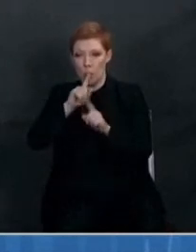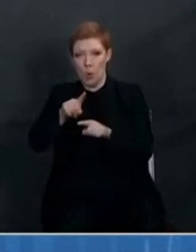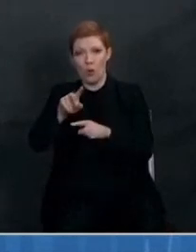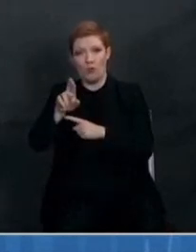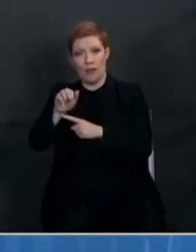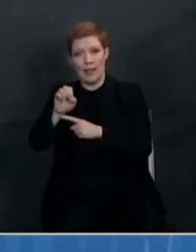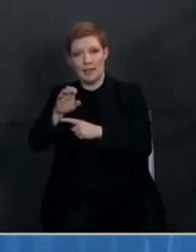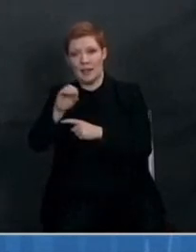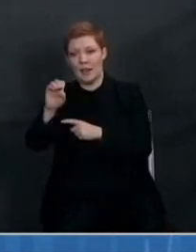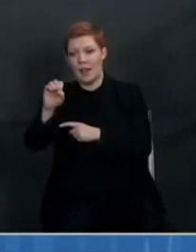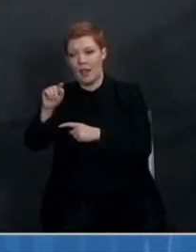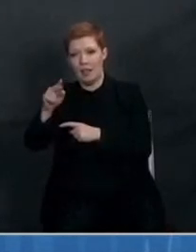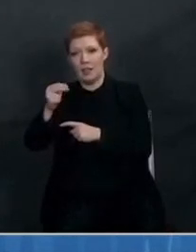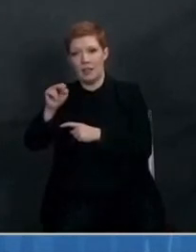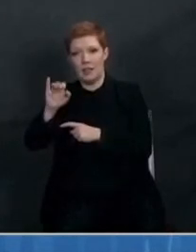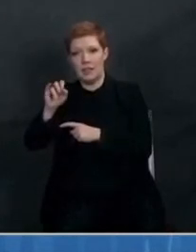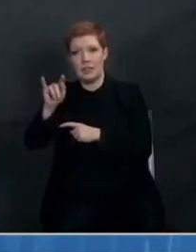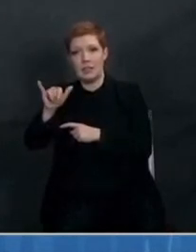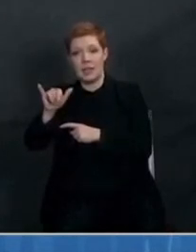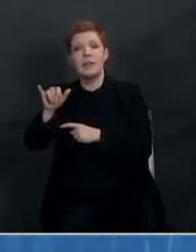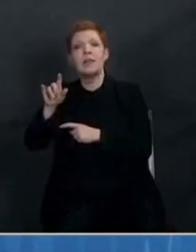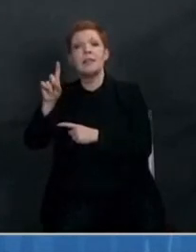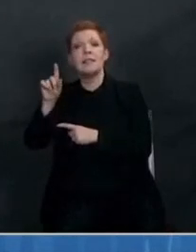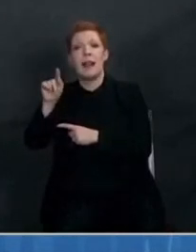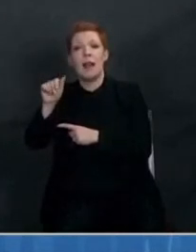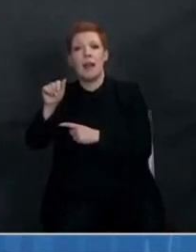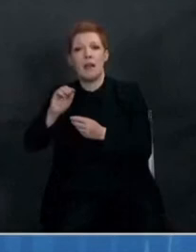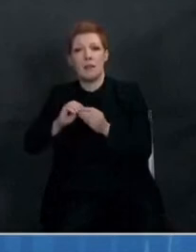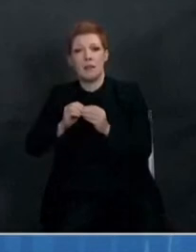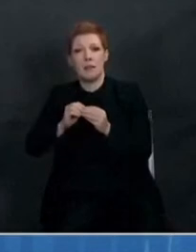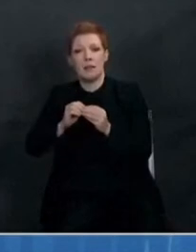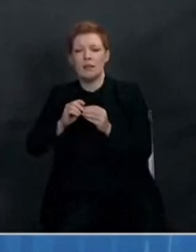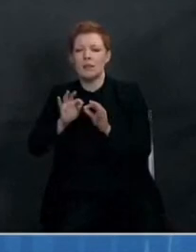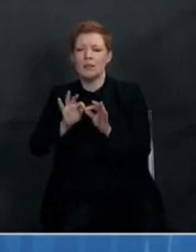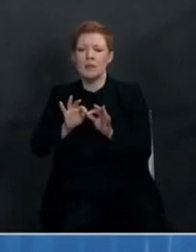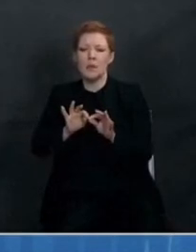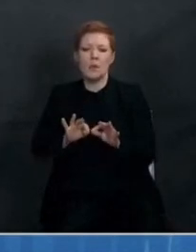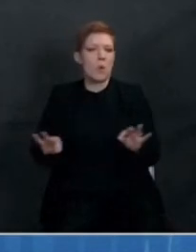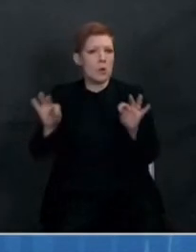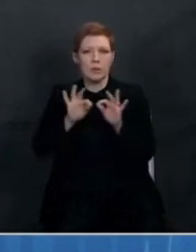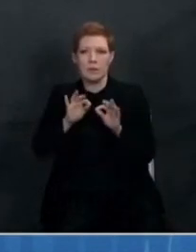submit their vaccinations. It is extremely important. There are many people in